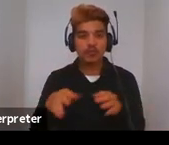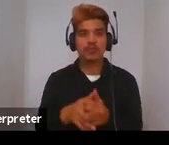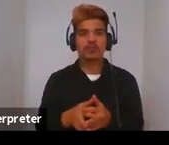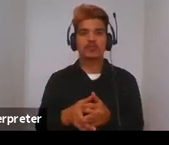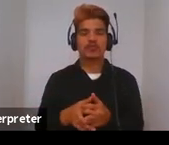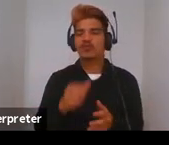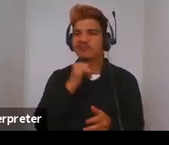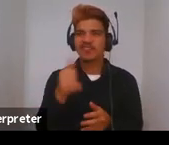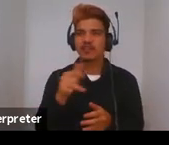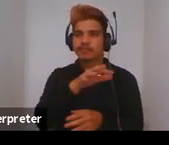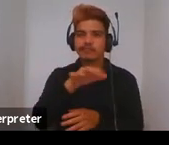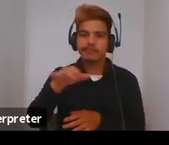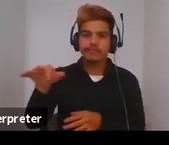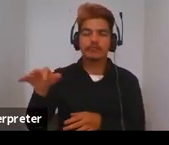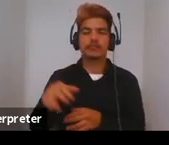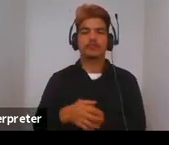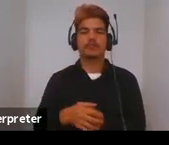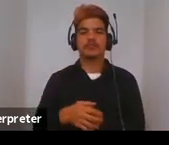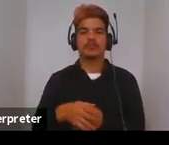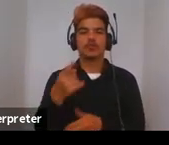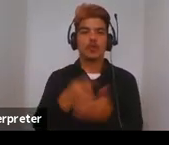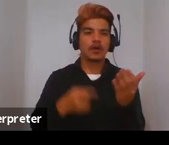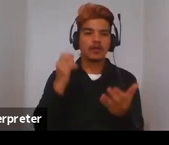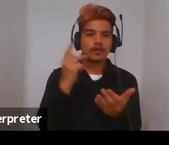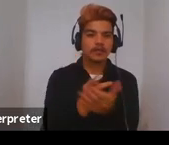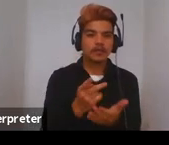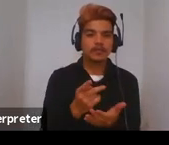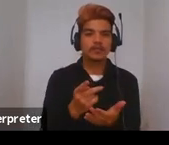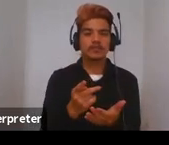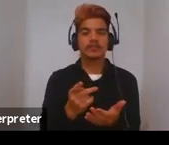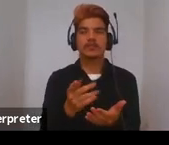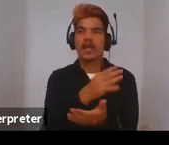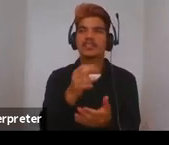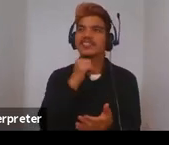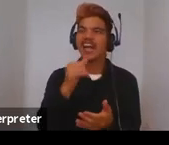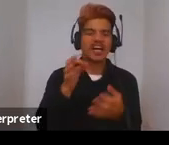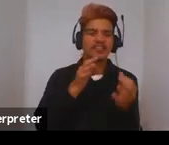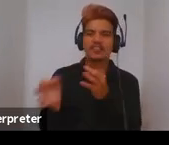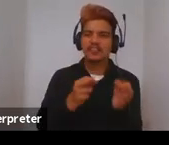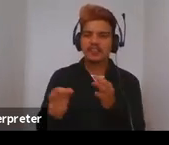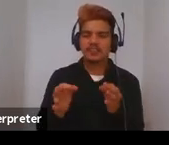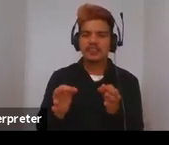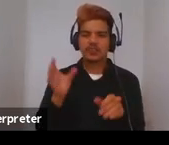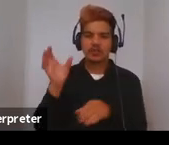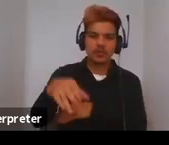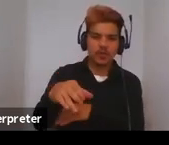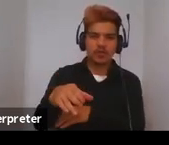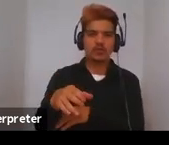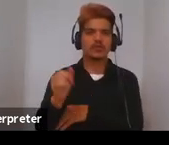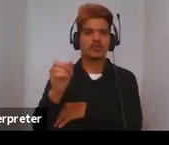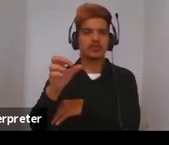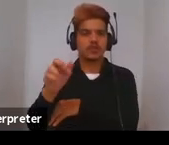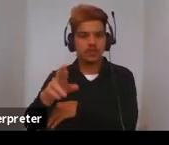doesn't spell out exactly what consent is. And it doesn't define forced, coerced, or